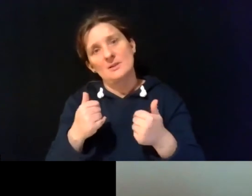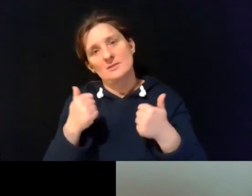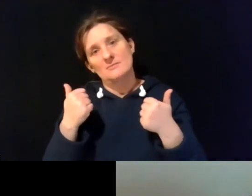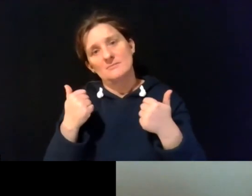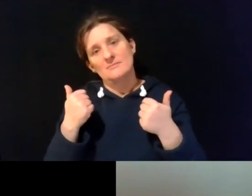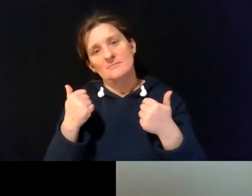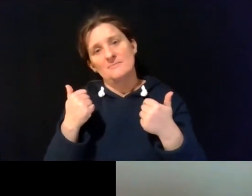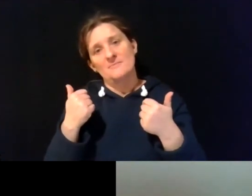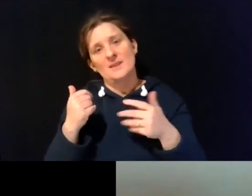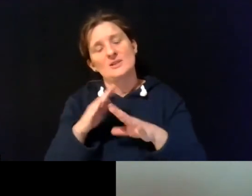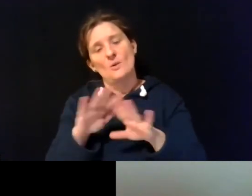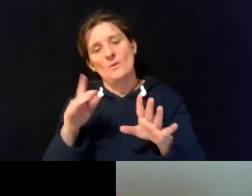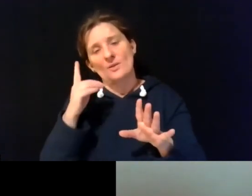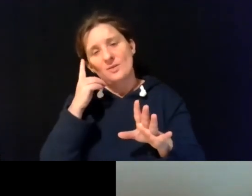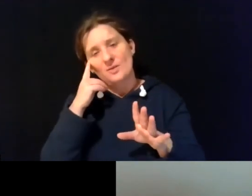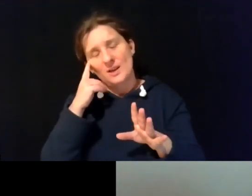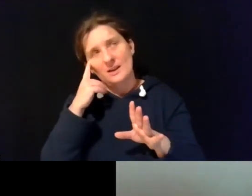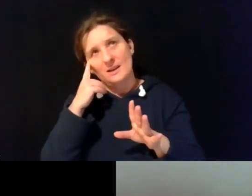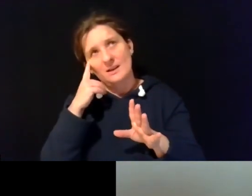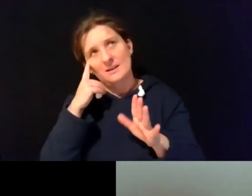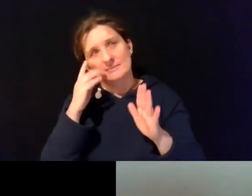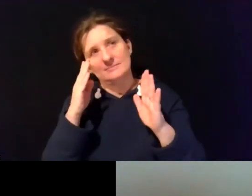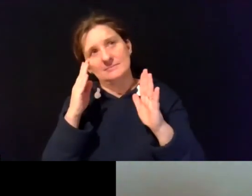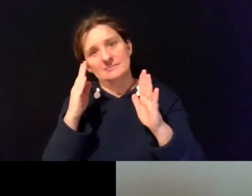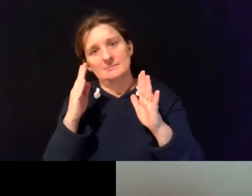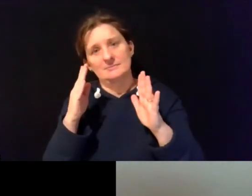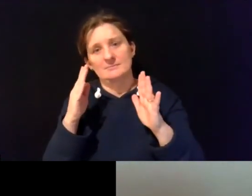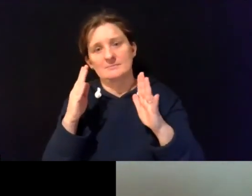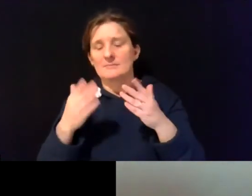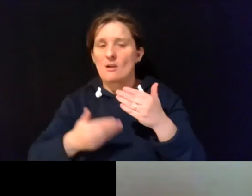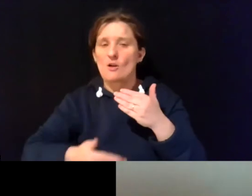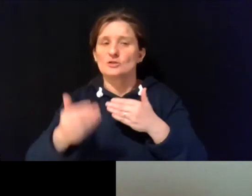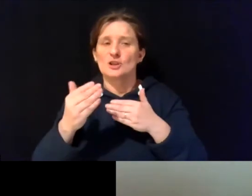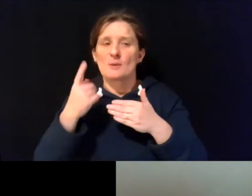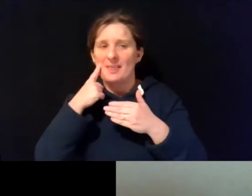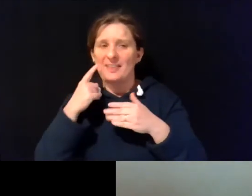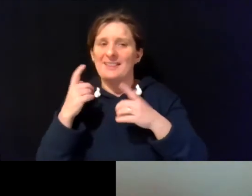habitable consequence, because I think those things are stable over the long term.